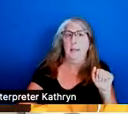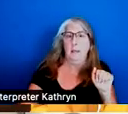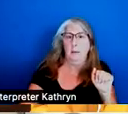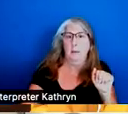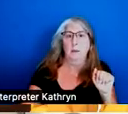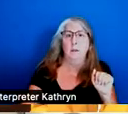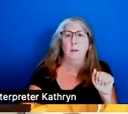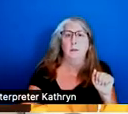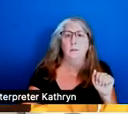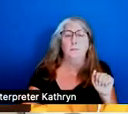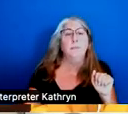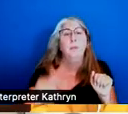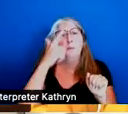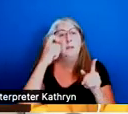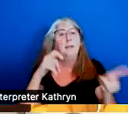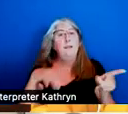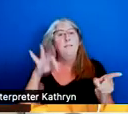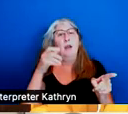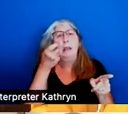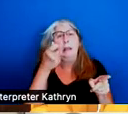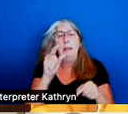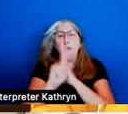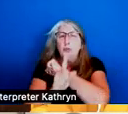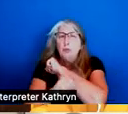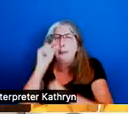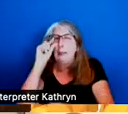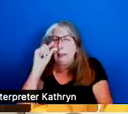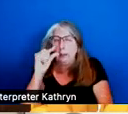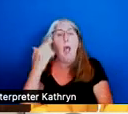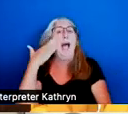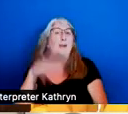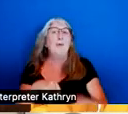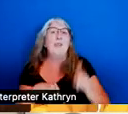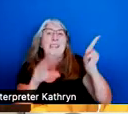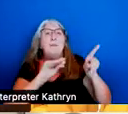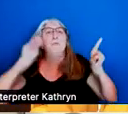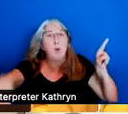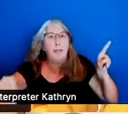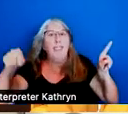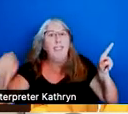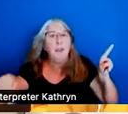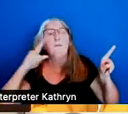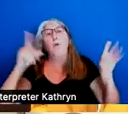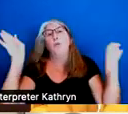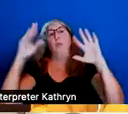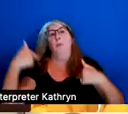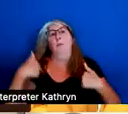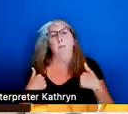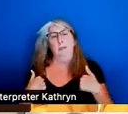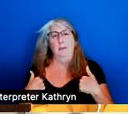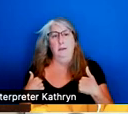because he found a little trash that I know that he put it in there to get me in